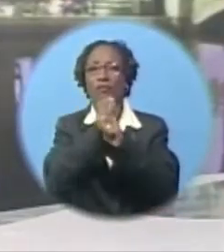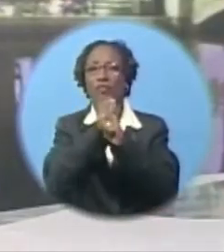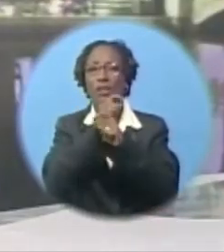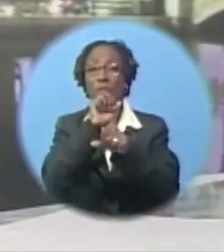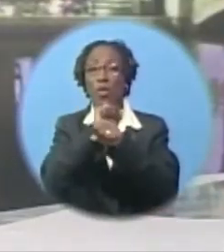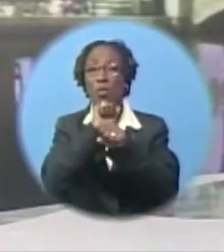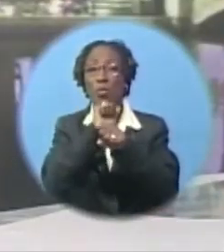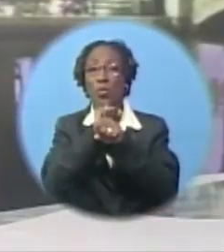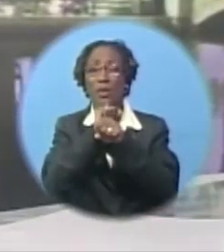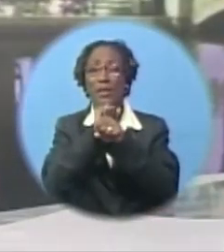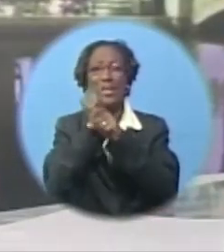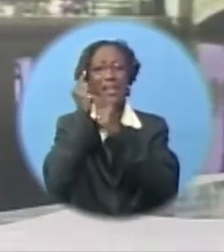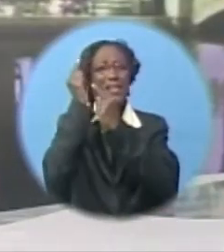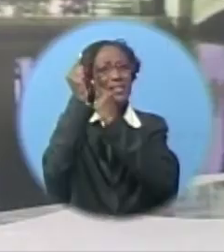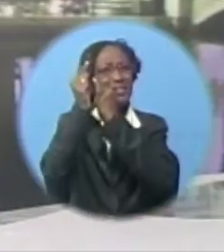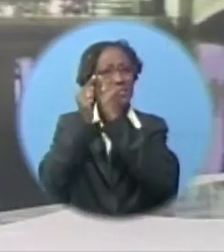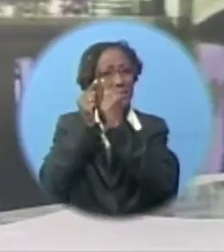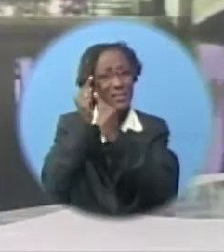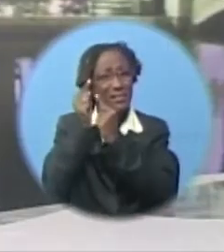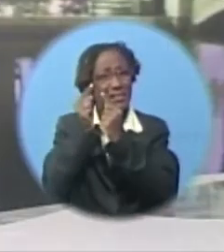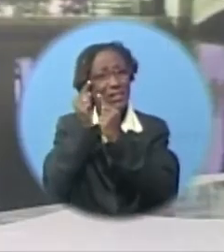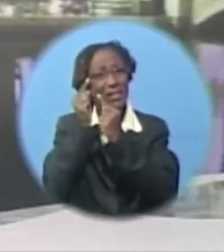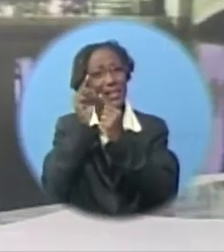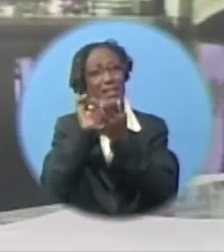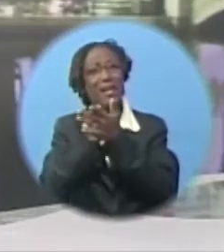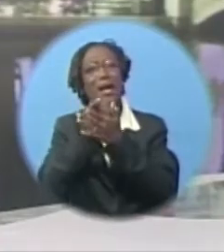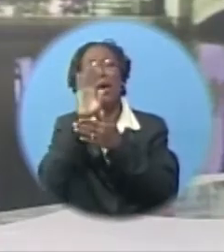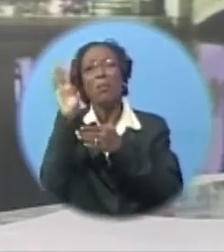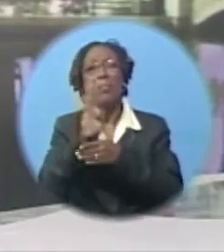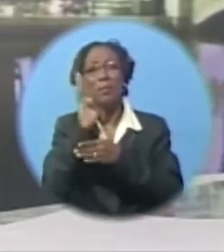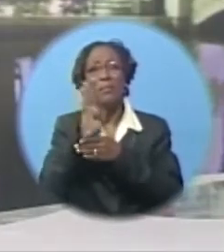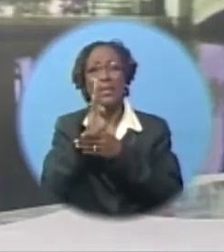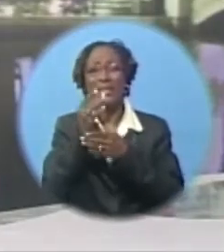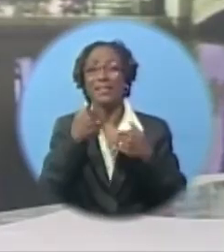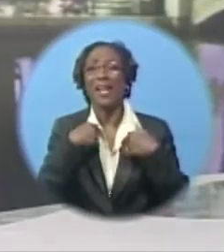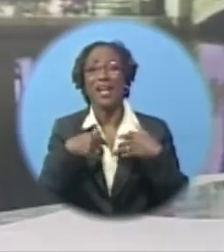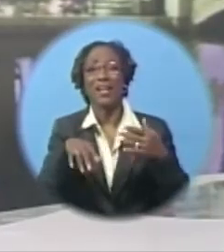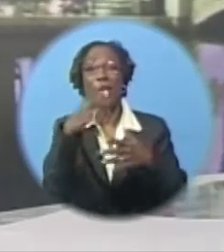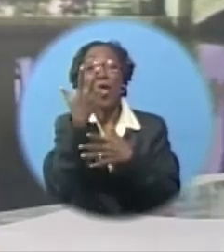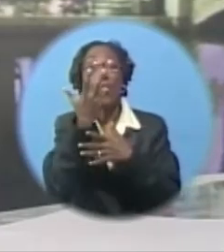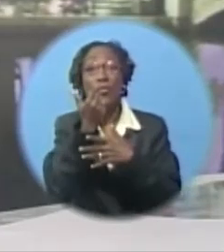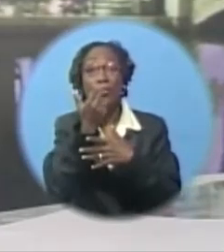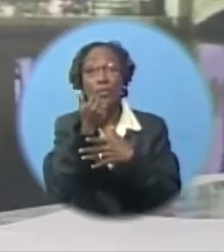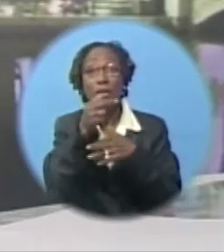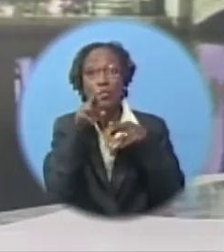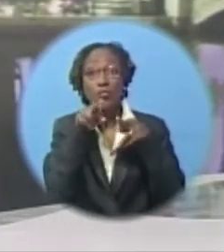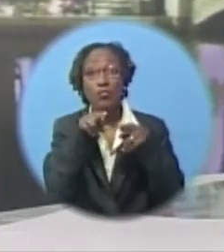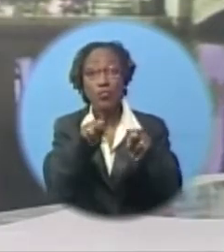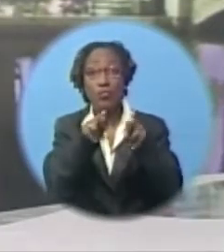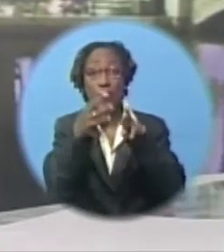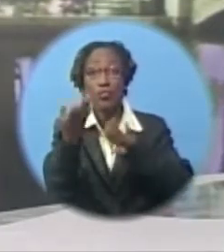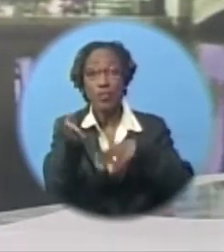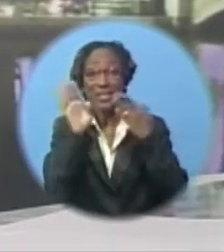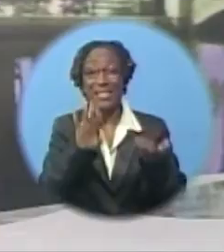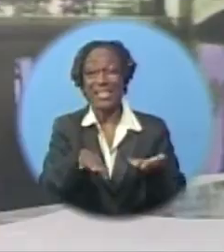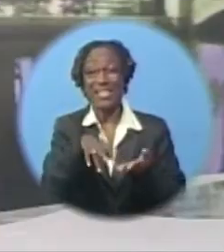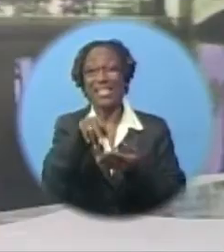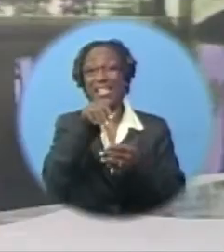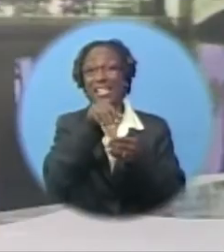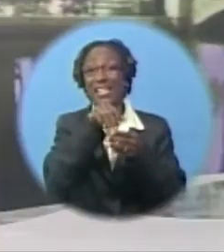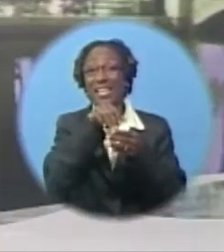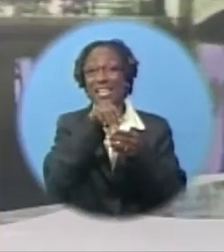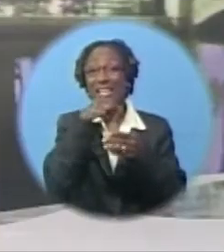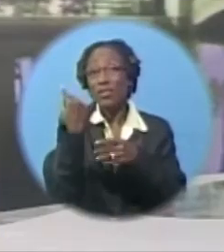of Transport and Works is deeply concerned that Barbados has recorded 13 road fatalities in just 2.5 months